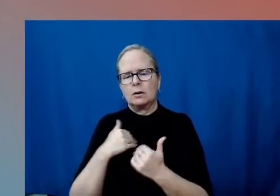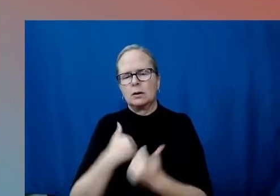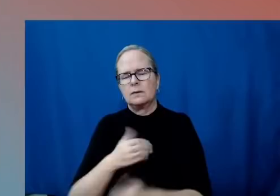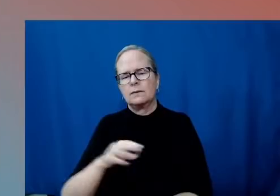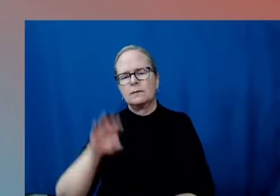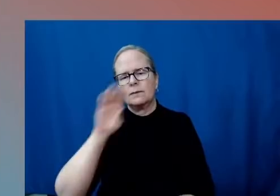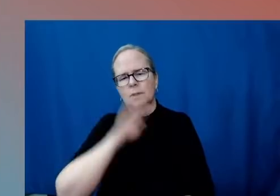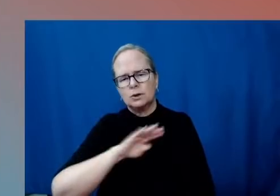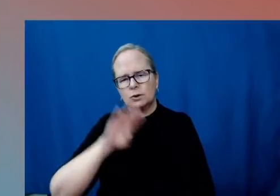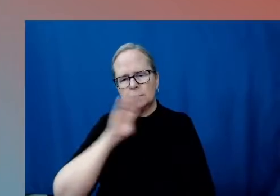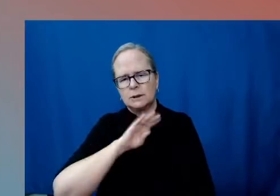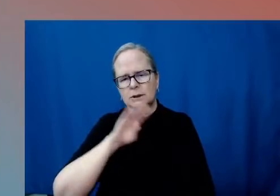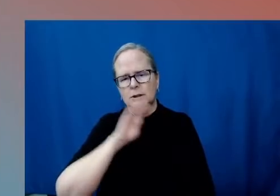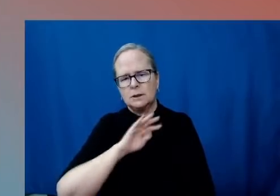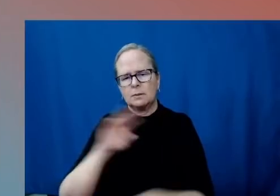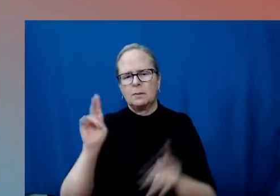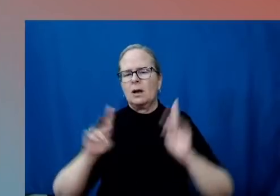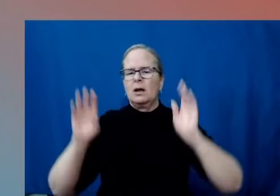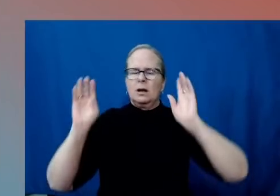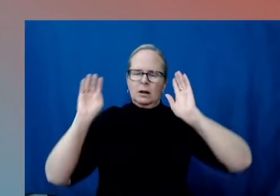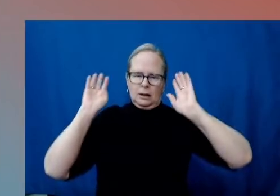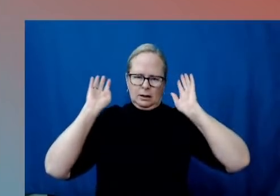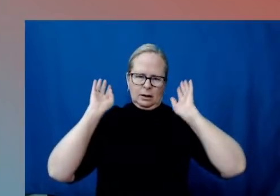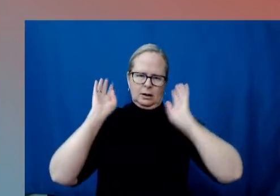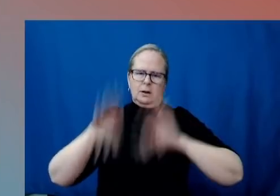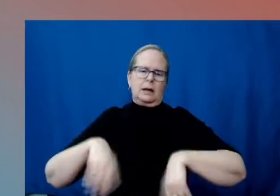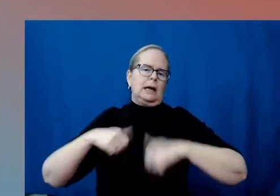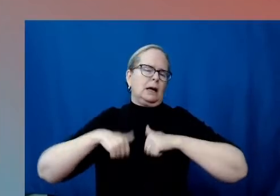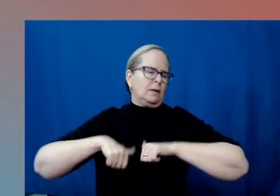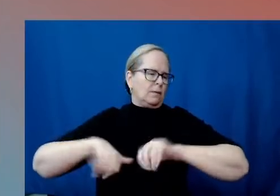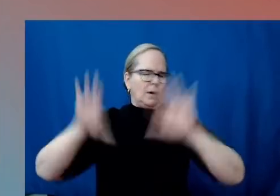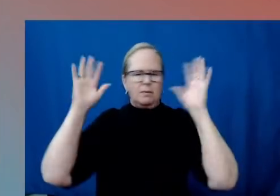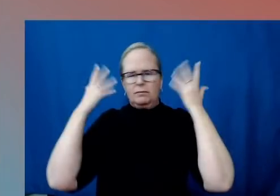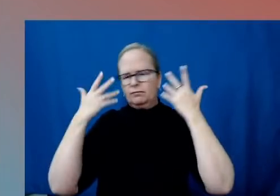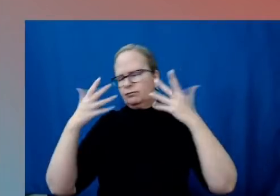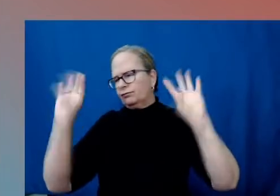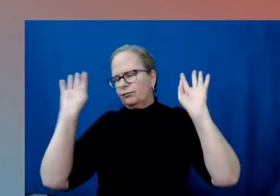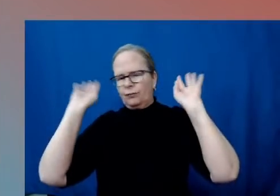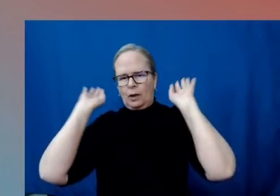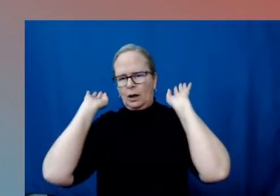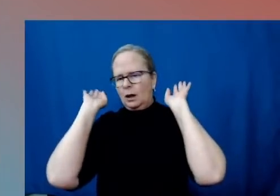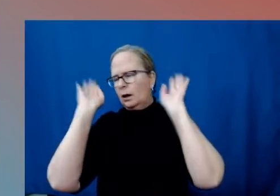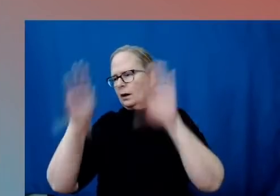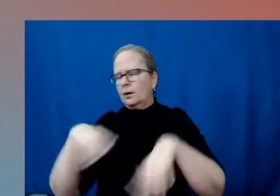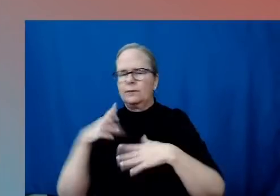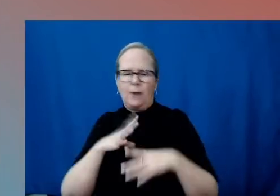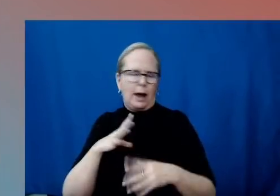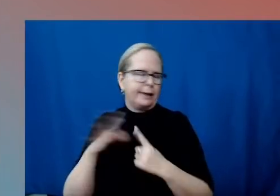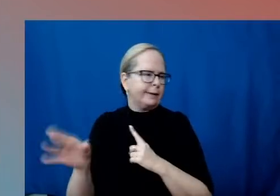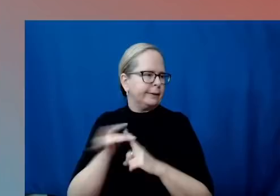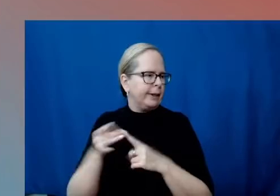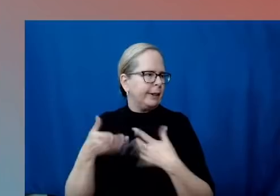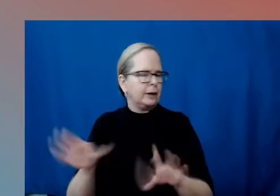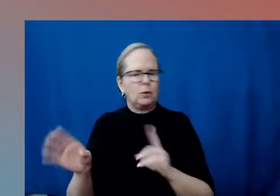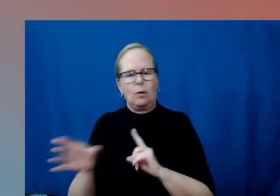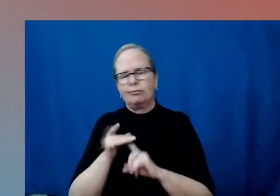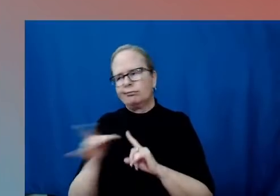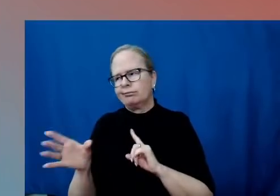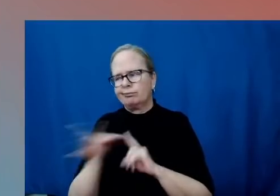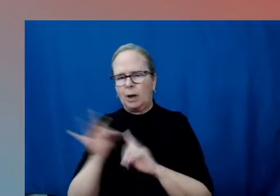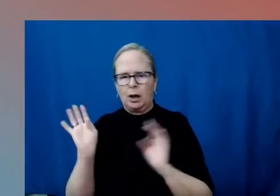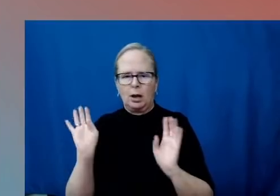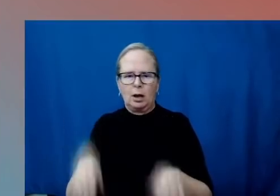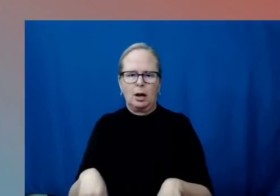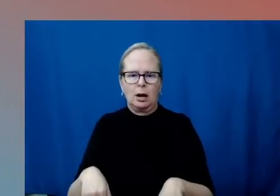this, well, that's it, I give up. I might as well get it, right? Like, bring it on, because I'll get it.